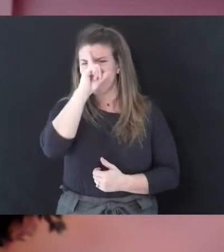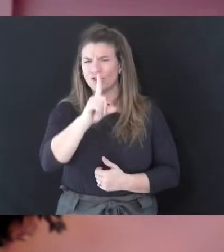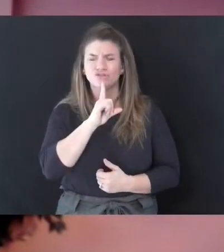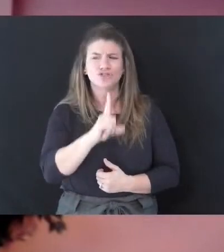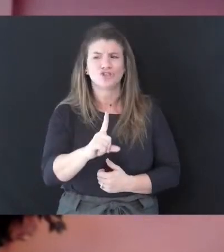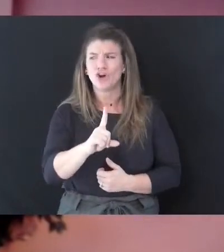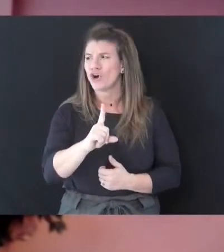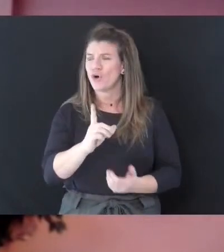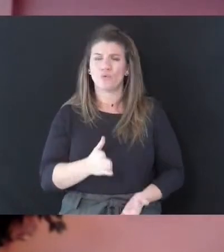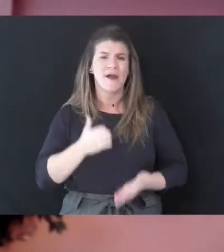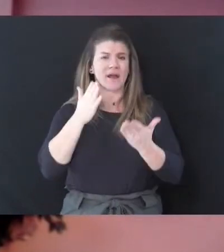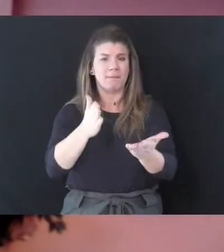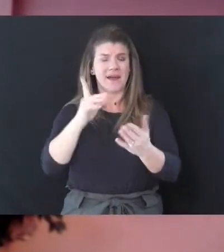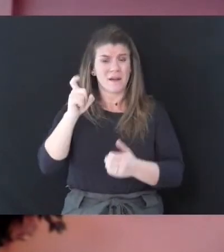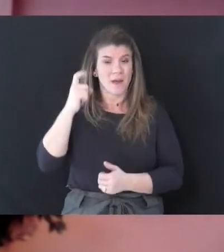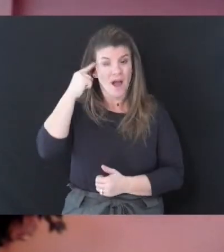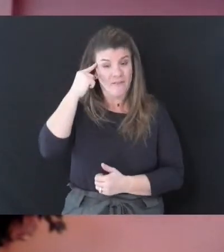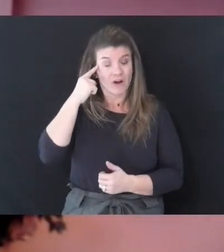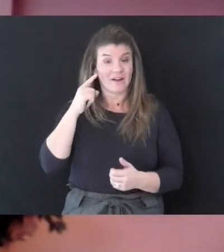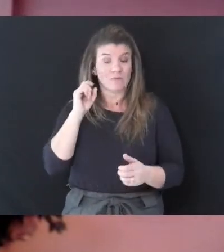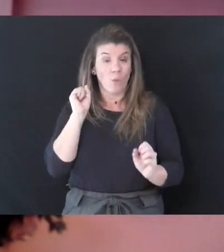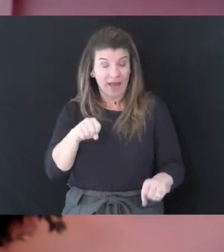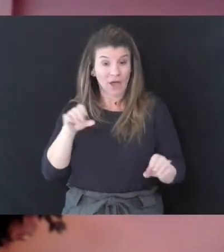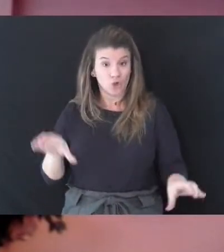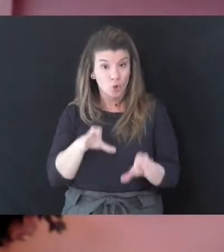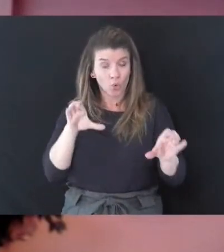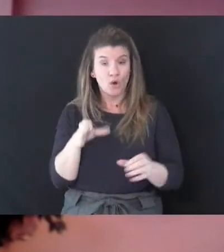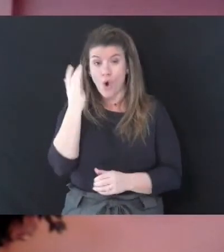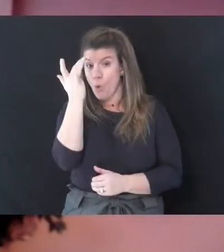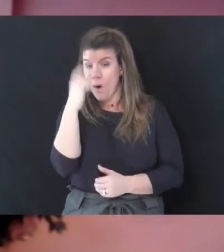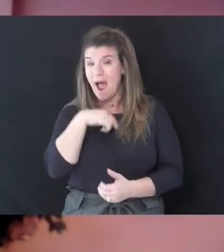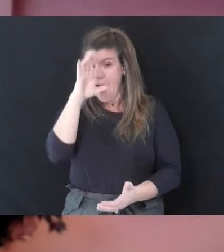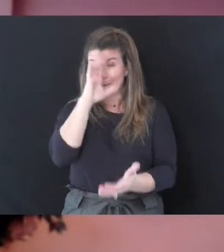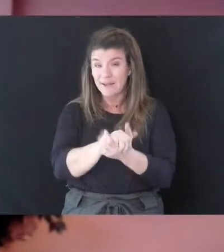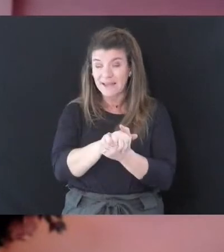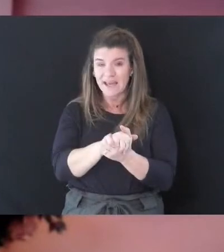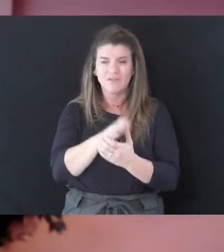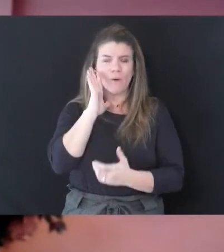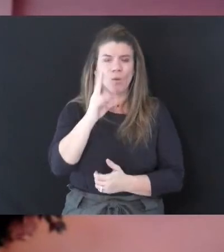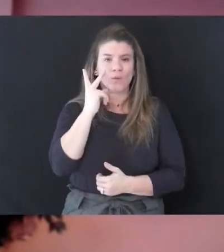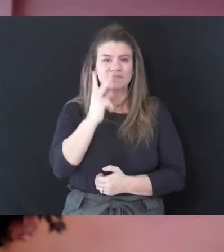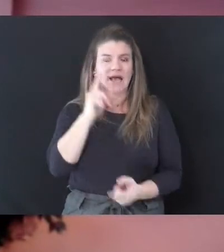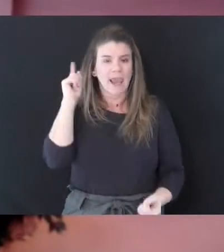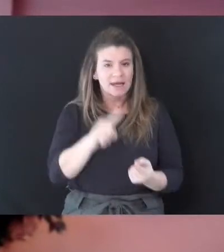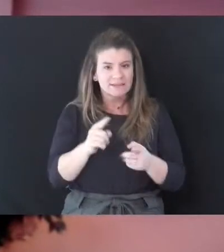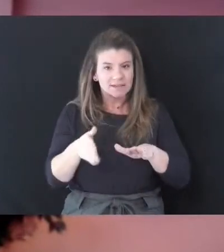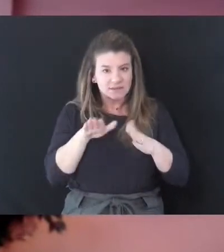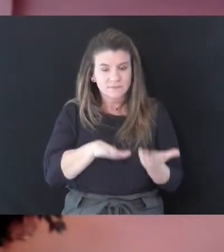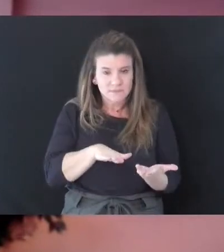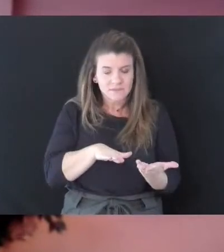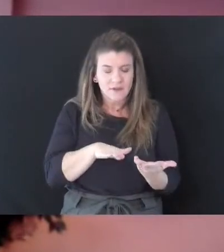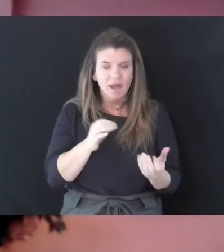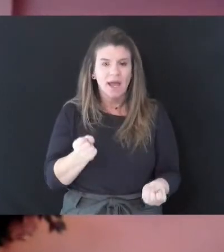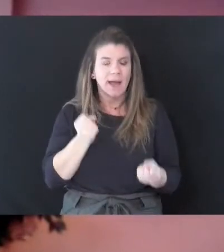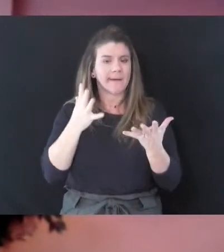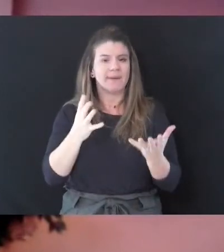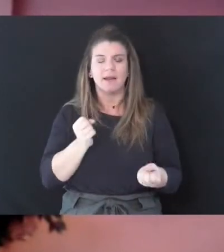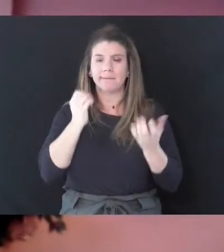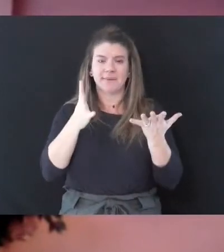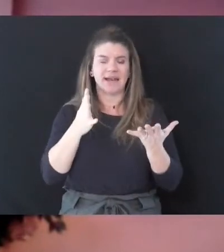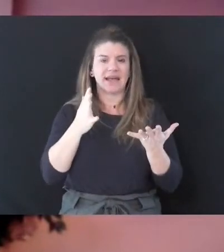absolutely recommend to the governor that's what we do, because I do believe that's the reason why we've seen fewer deaths and many, many